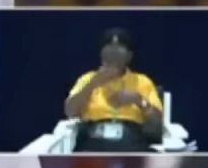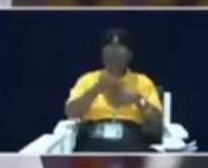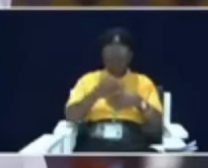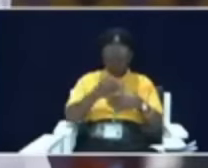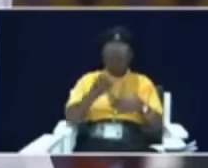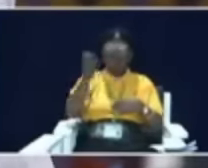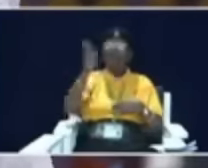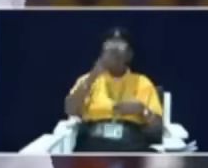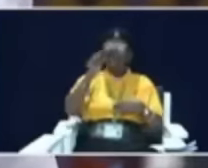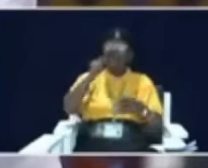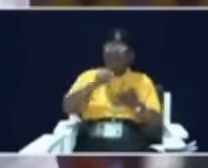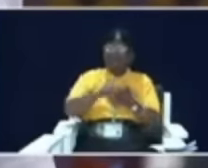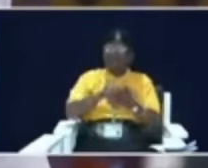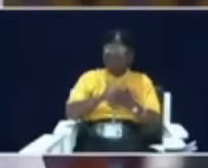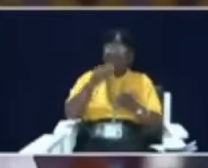the walls are high.